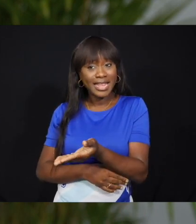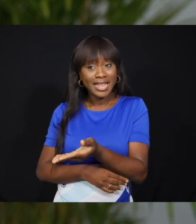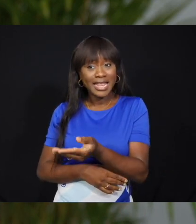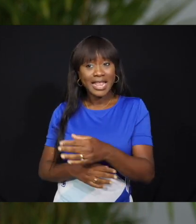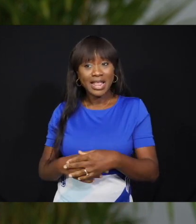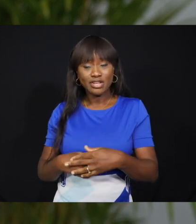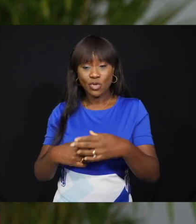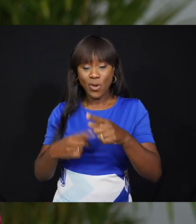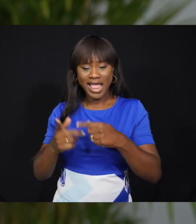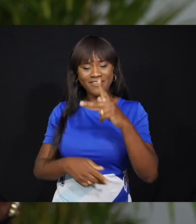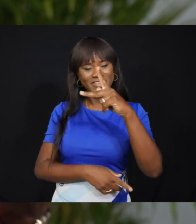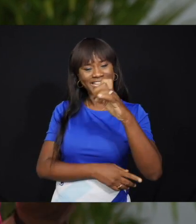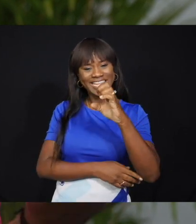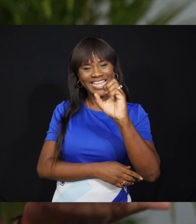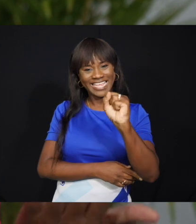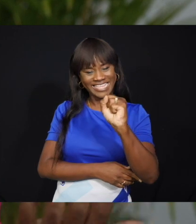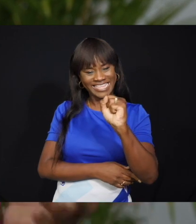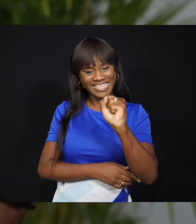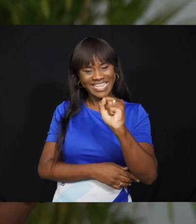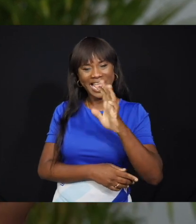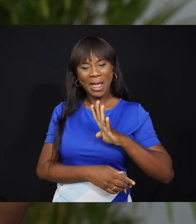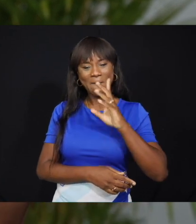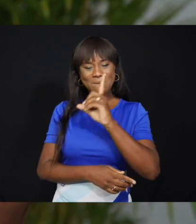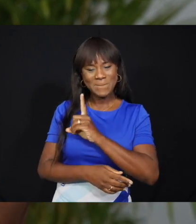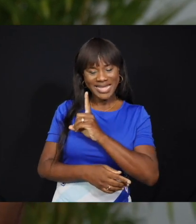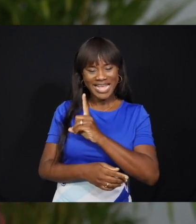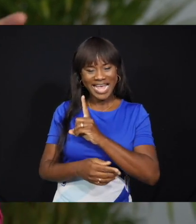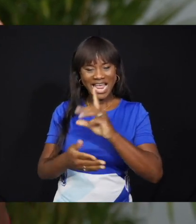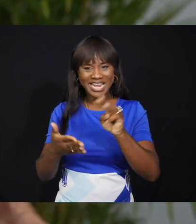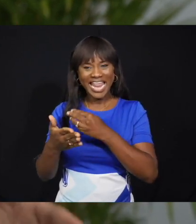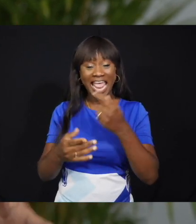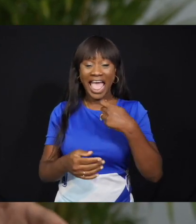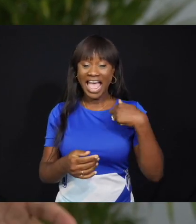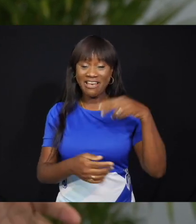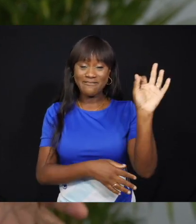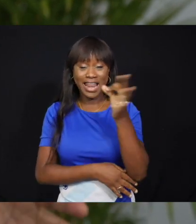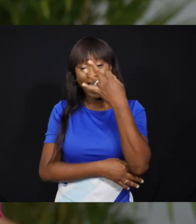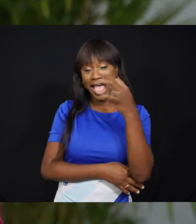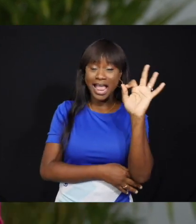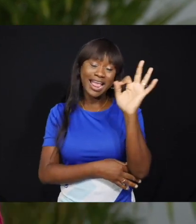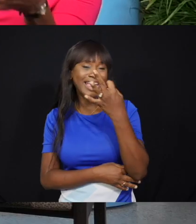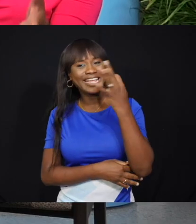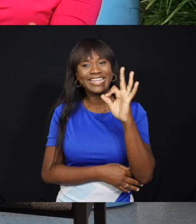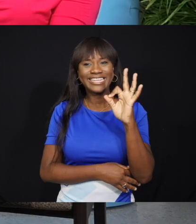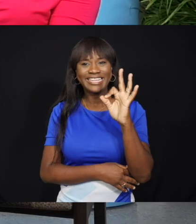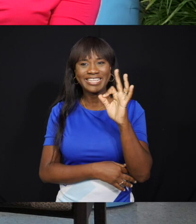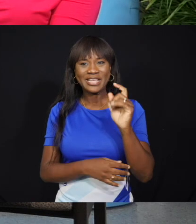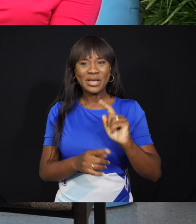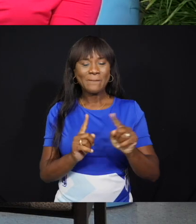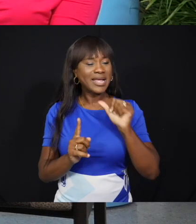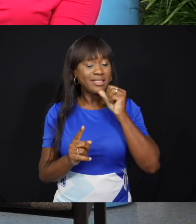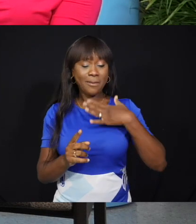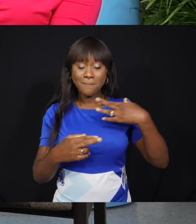it, and there's nothing. You could have your space right there. And when you have Kes on the